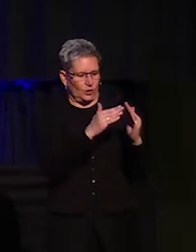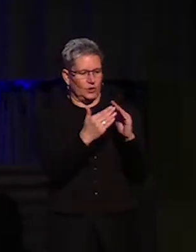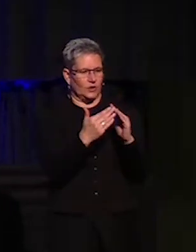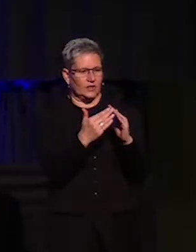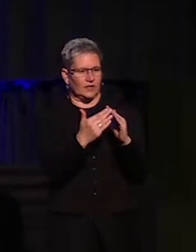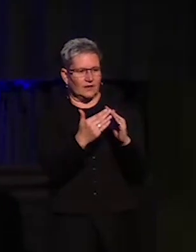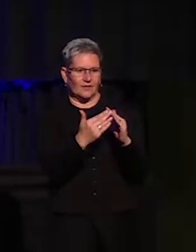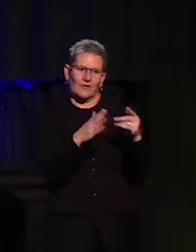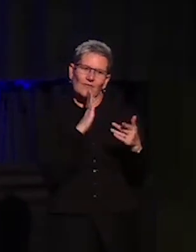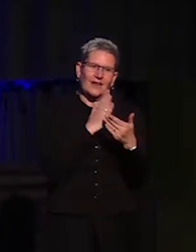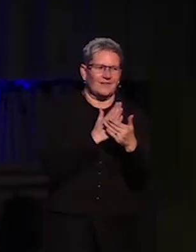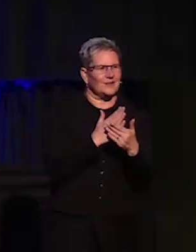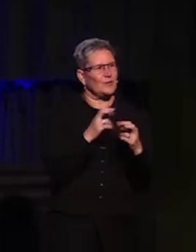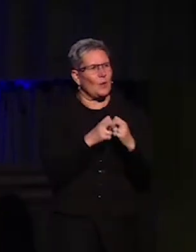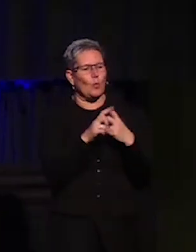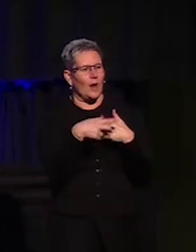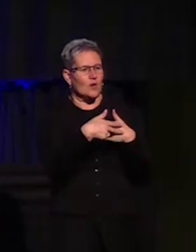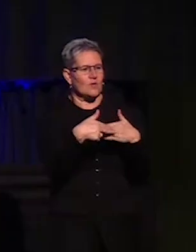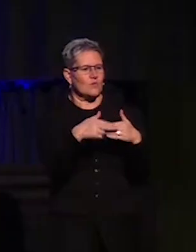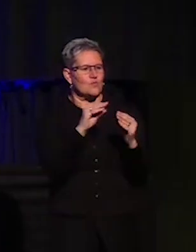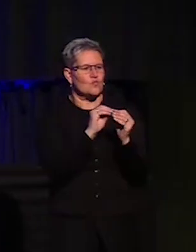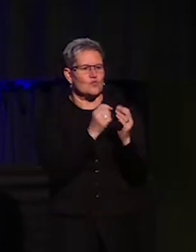bit of a brand problem.